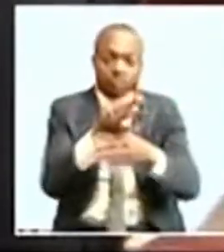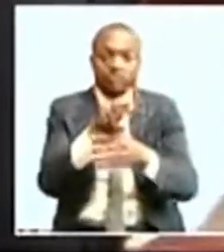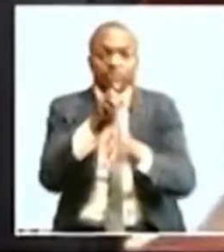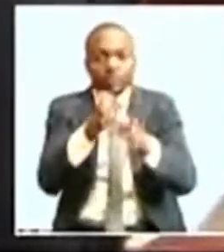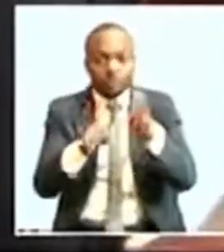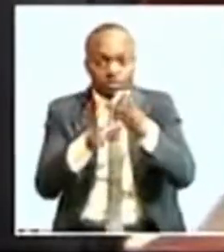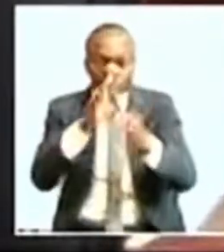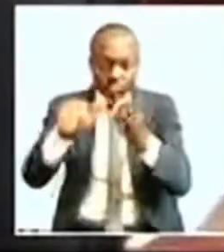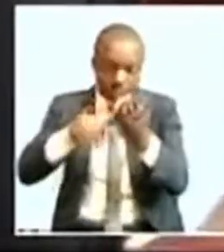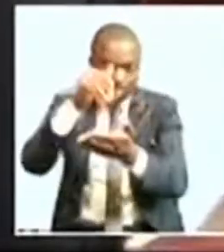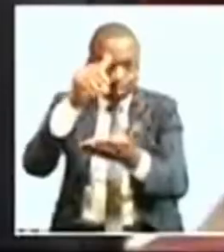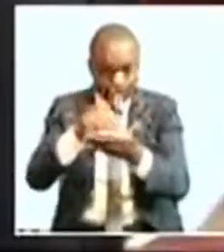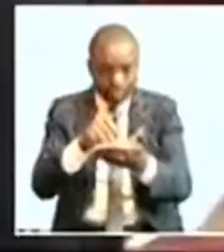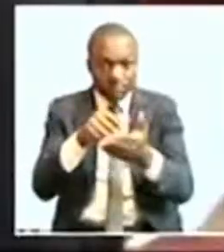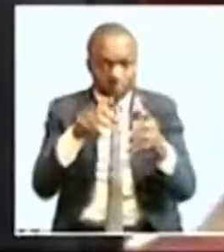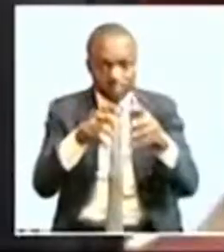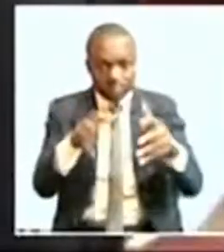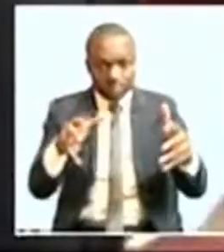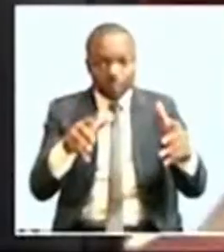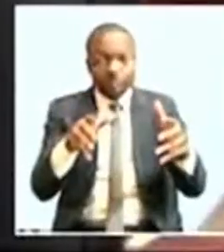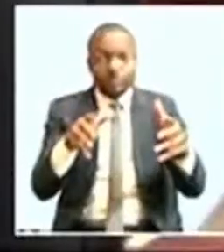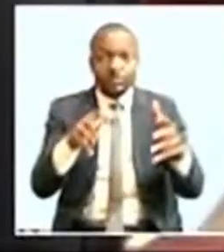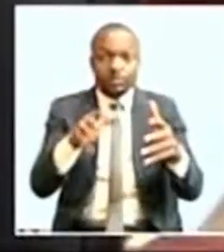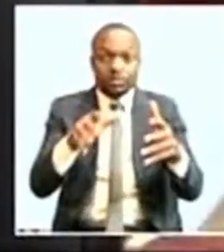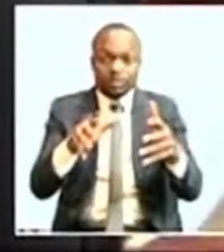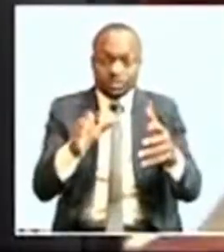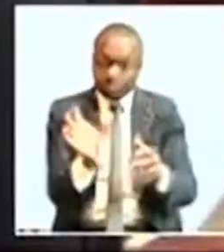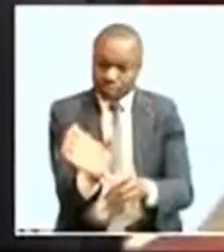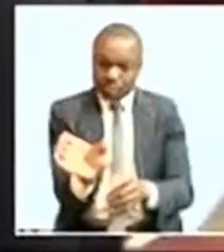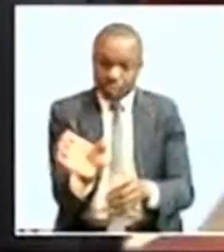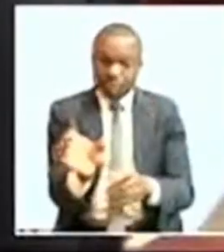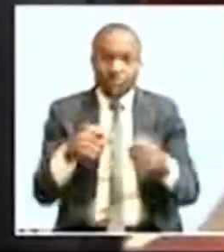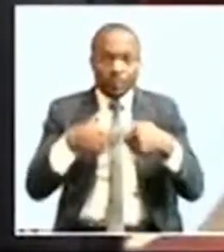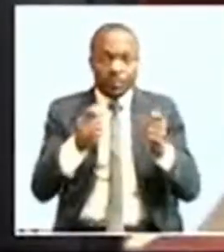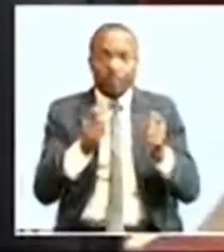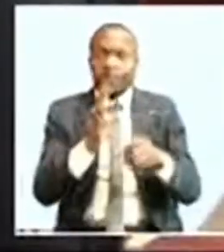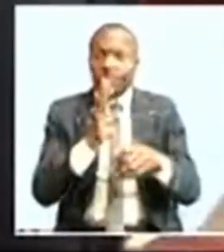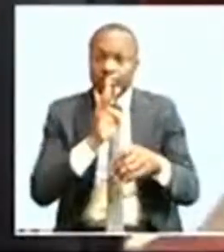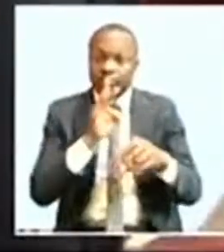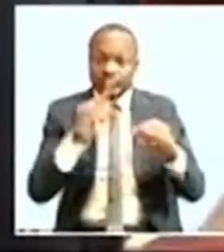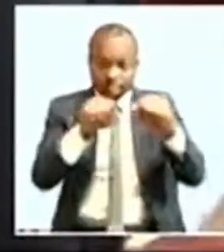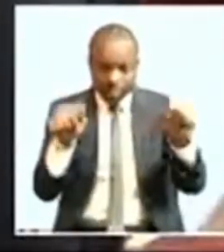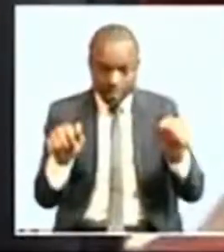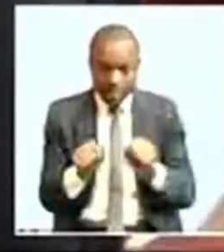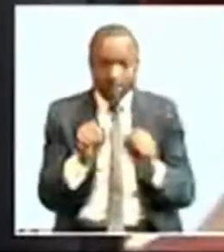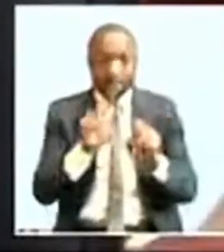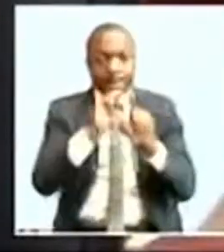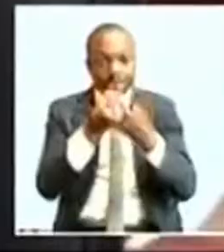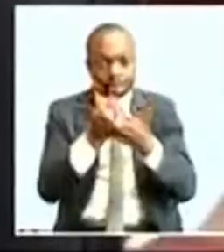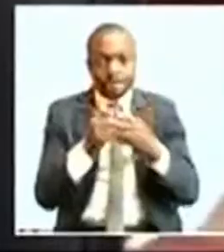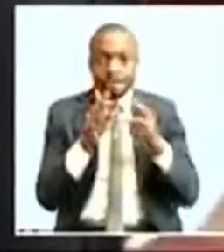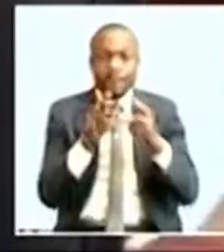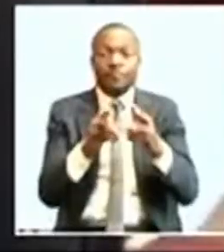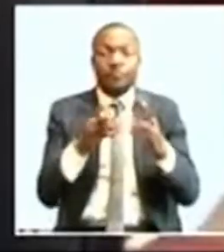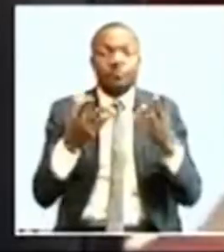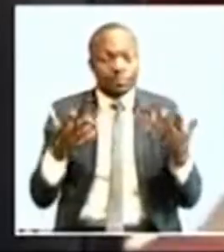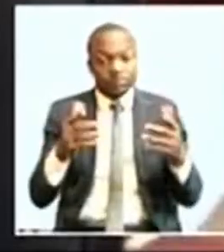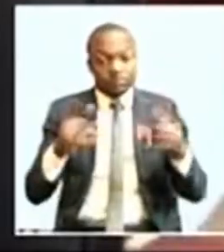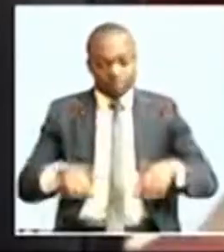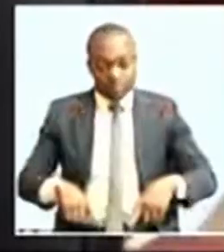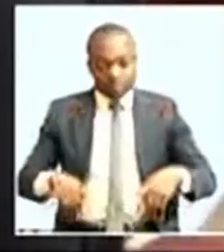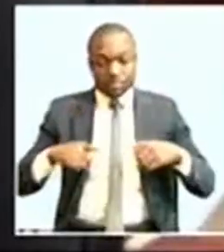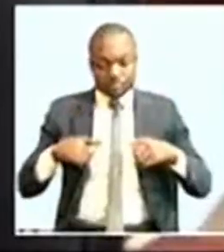in order to expand the sector beyond open water fishing, which is the traditional approach for livelihood